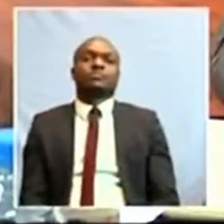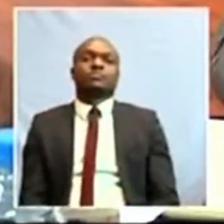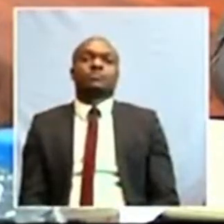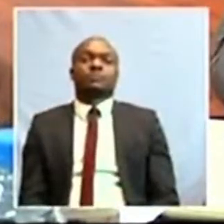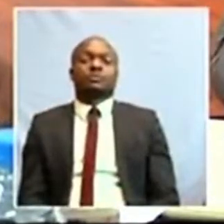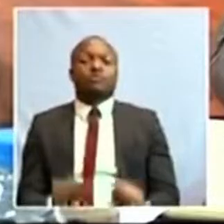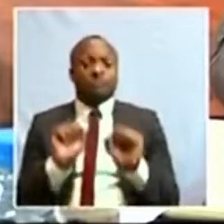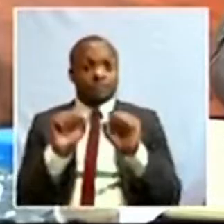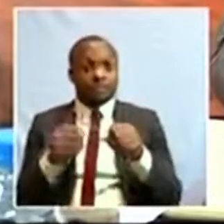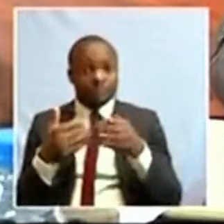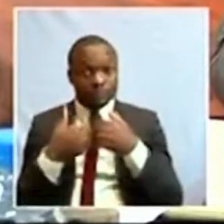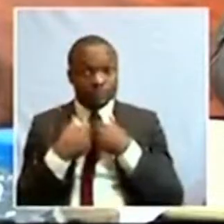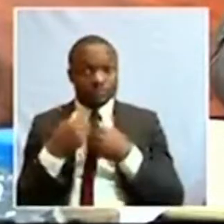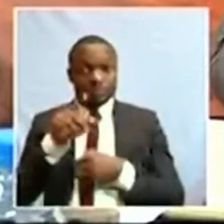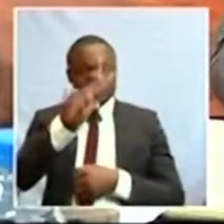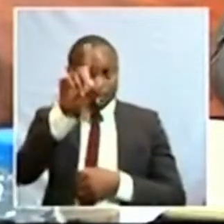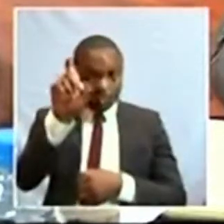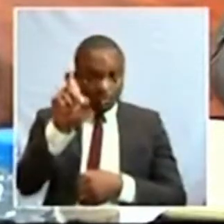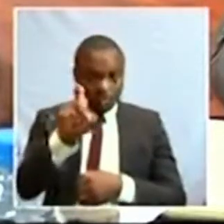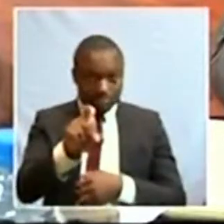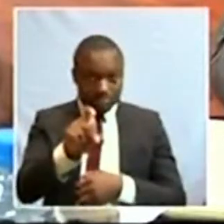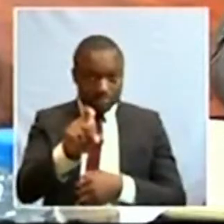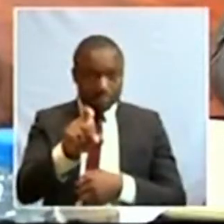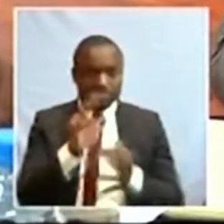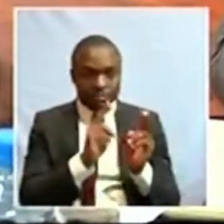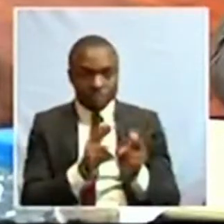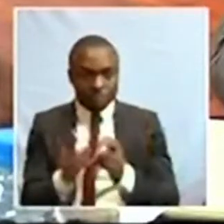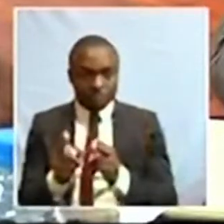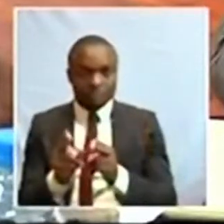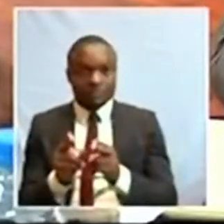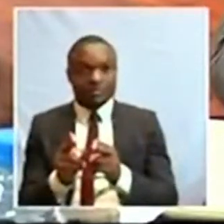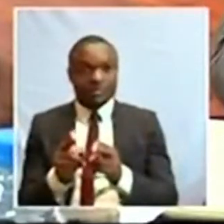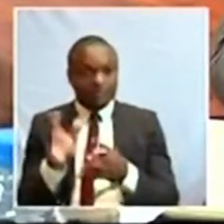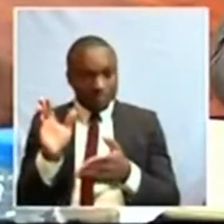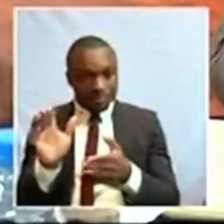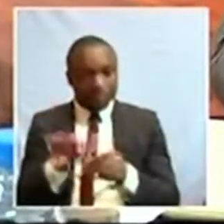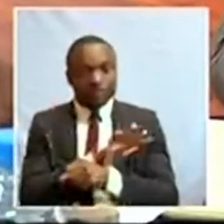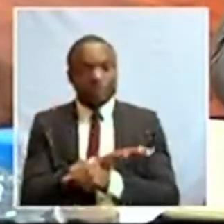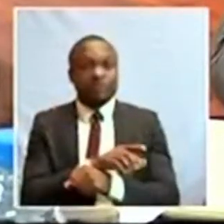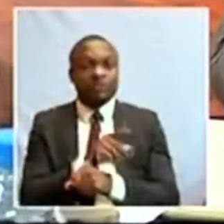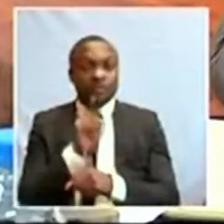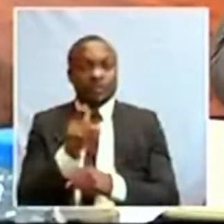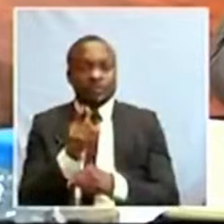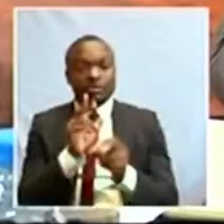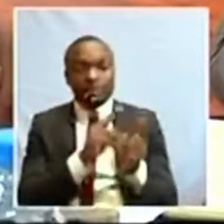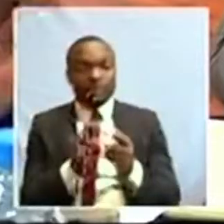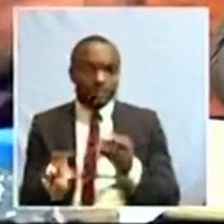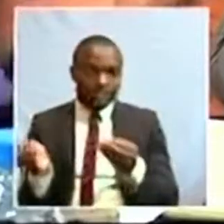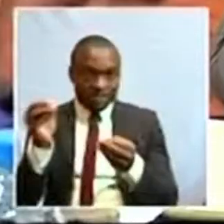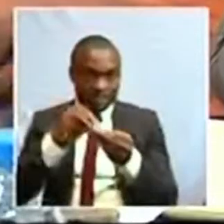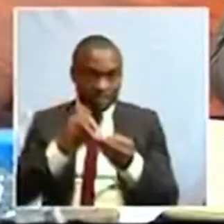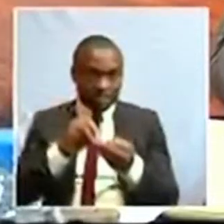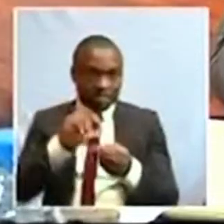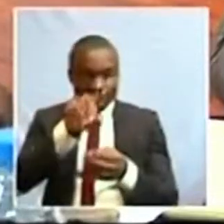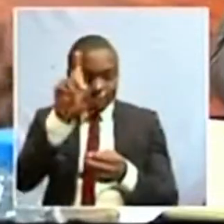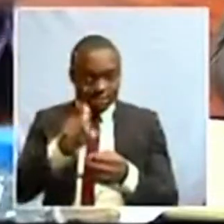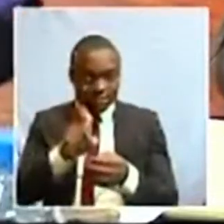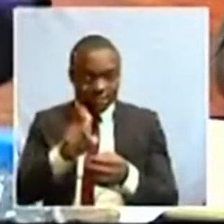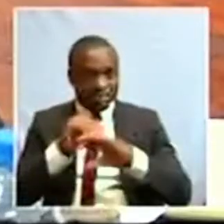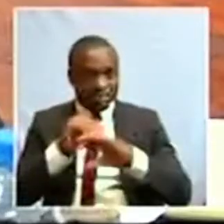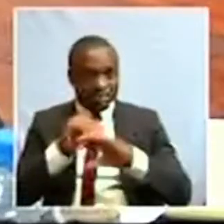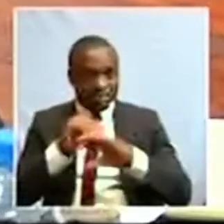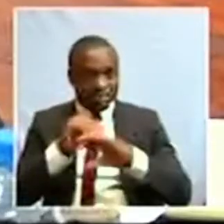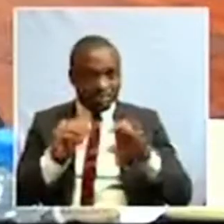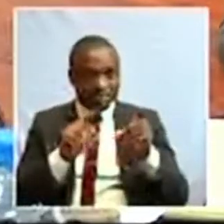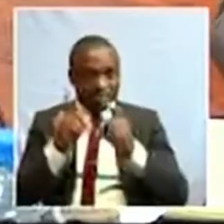Can we have the question just answered exhaustively and then you answer a follow-up question? Yeah. Allow me to call